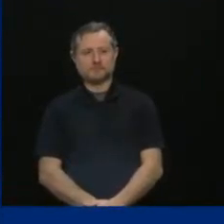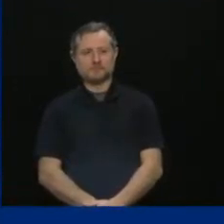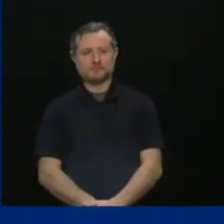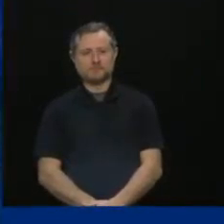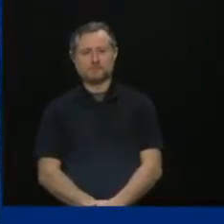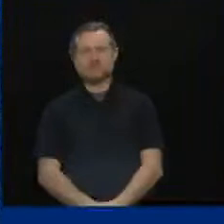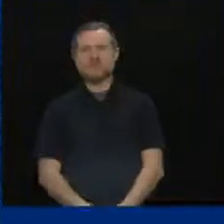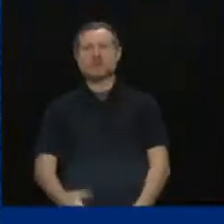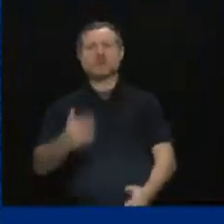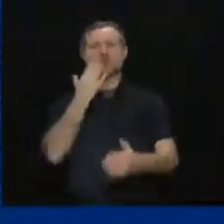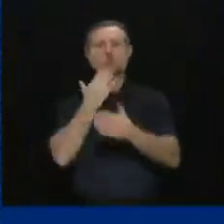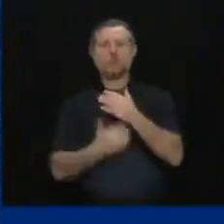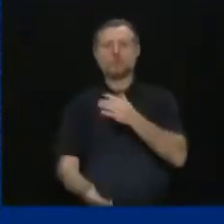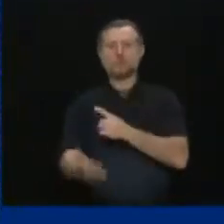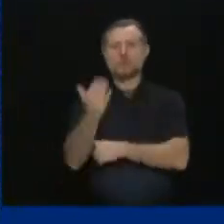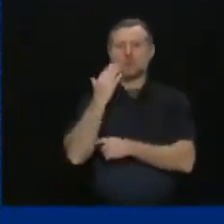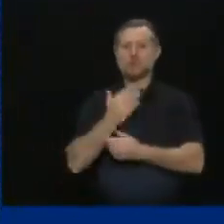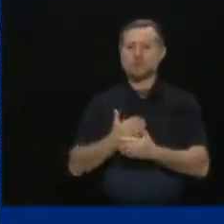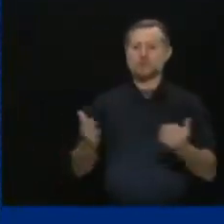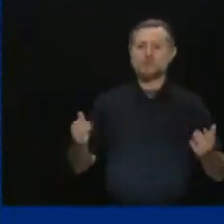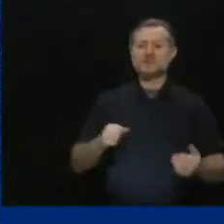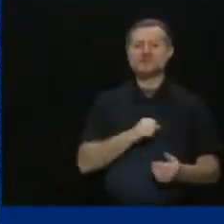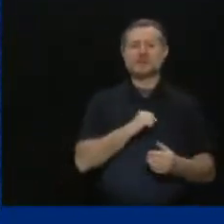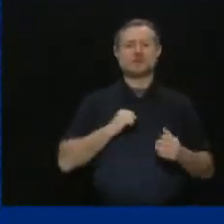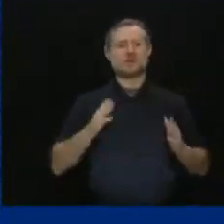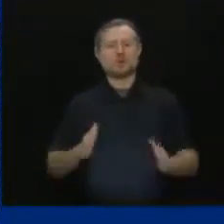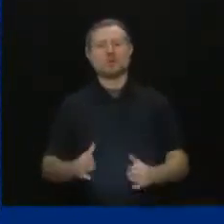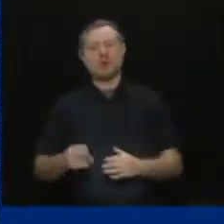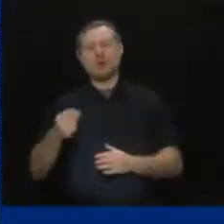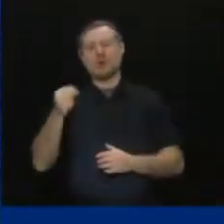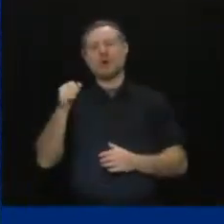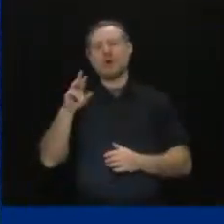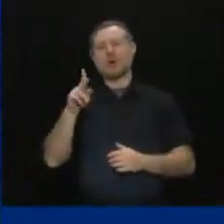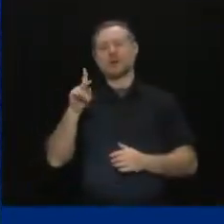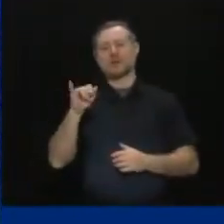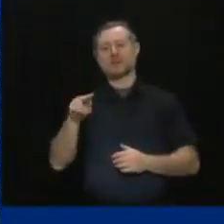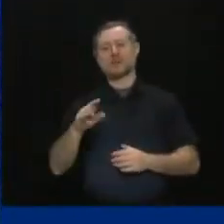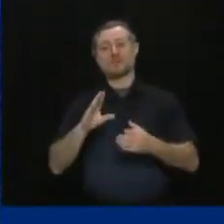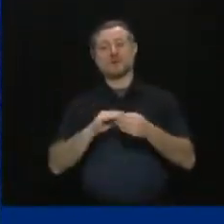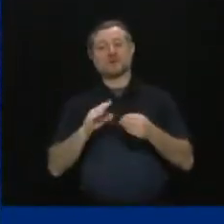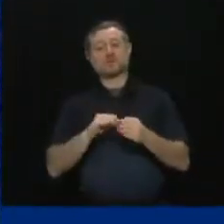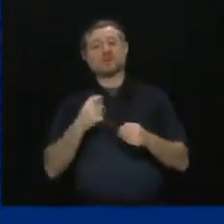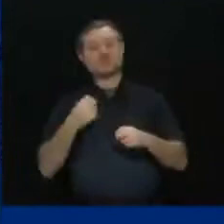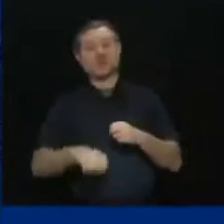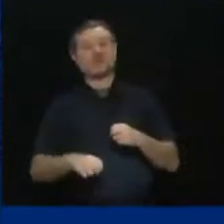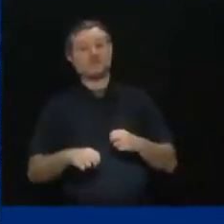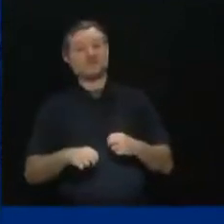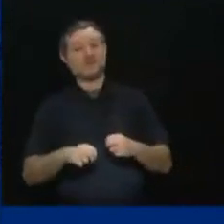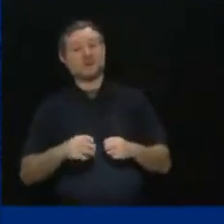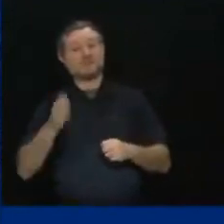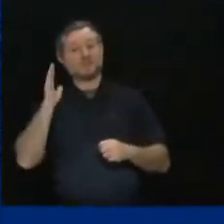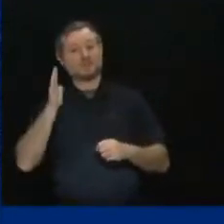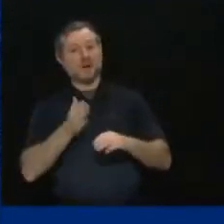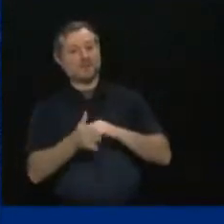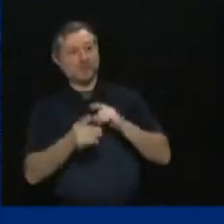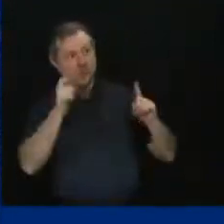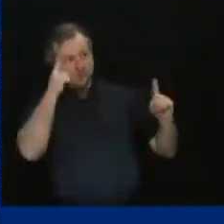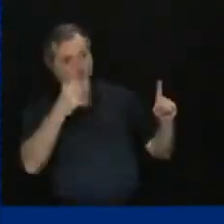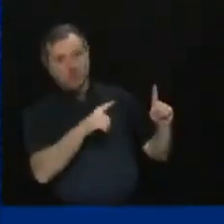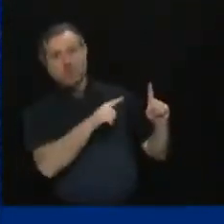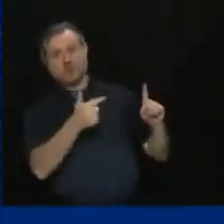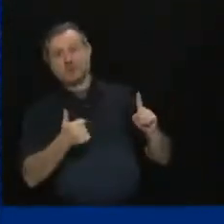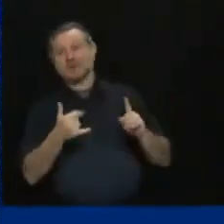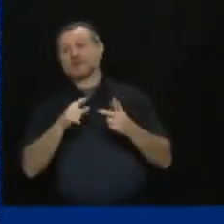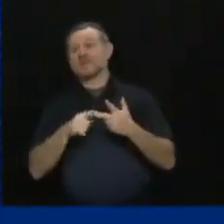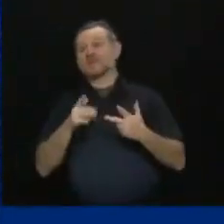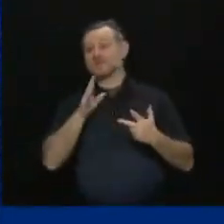Good morning, everyone. Senator Harkin mentioned it was difficult to follow the governor, and it is, but it's hard to follow one of the most decent people in state